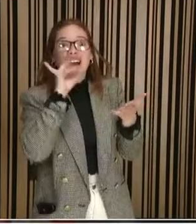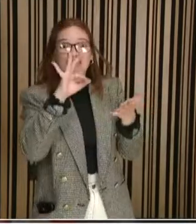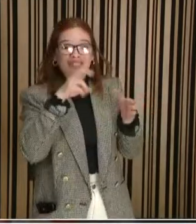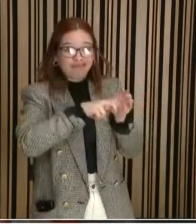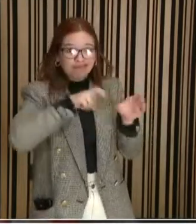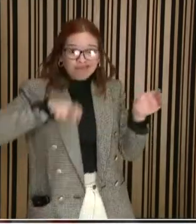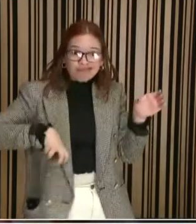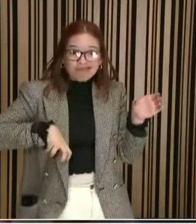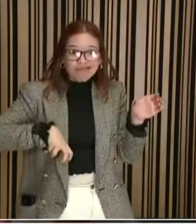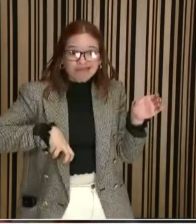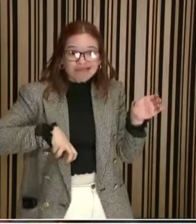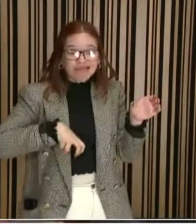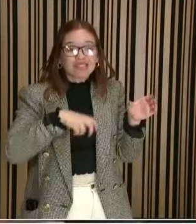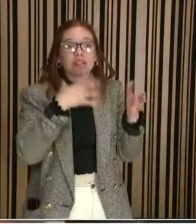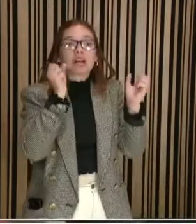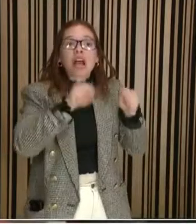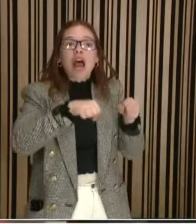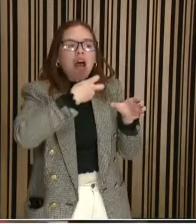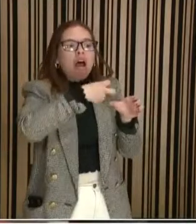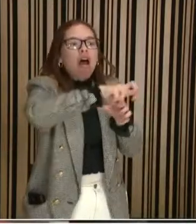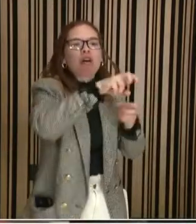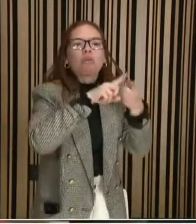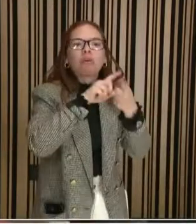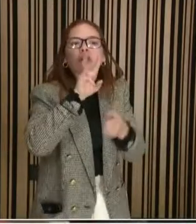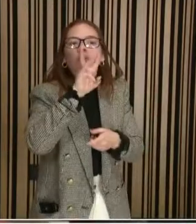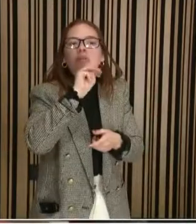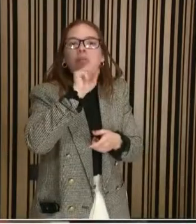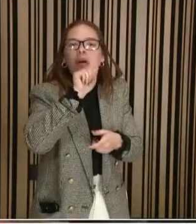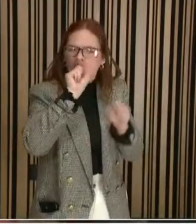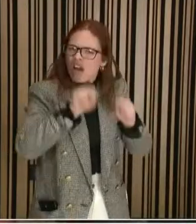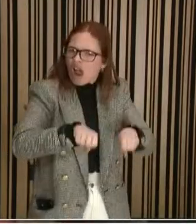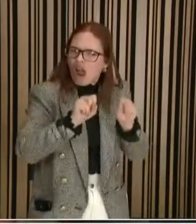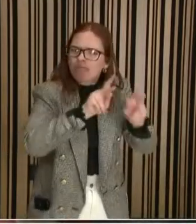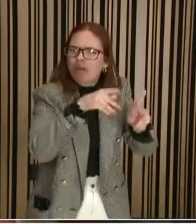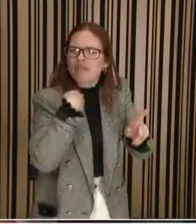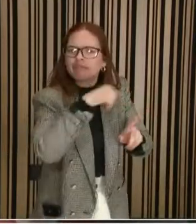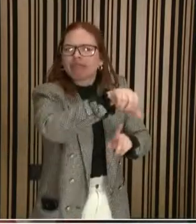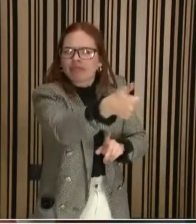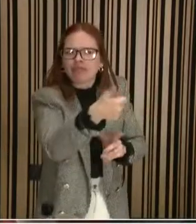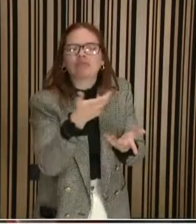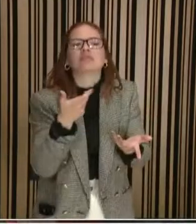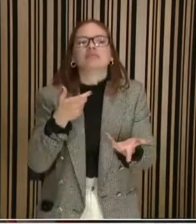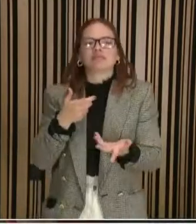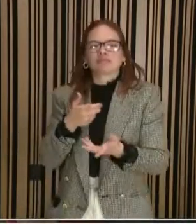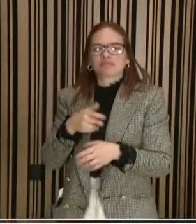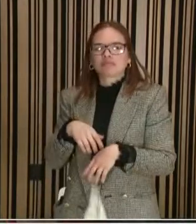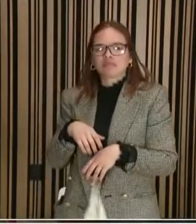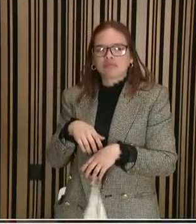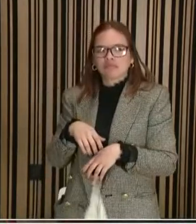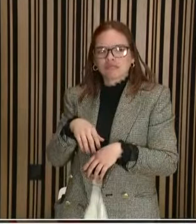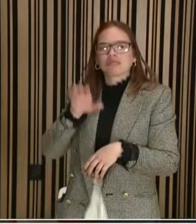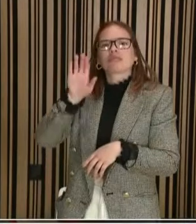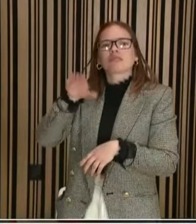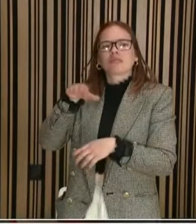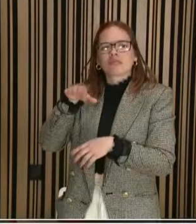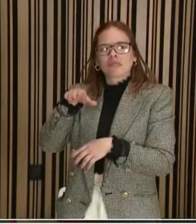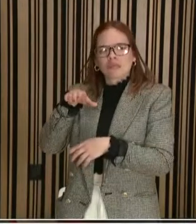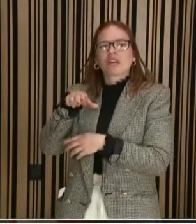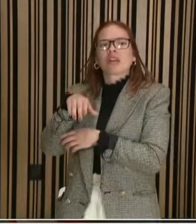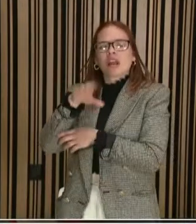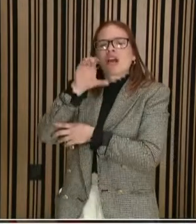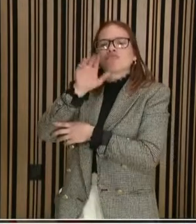up. Madam Mayor, I'm wondering about the DC Crime Lab. Seeing in the budget that slashing staff at the lab by